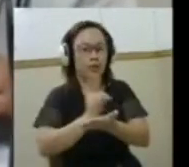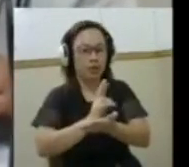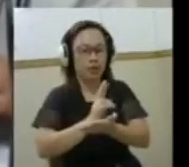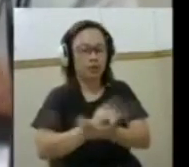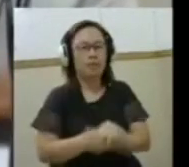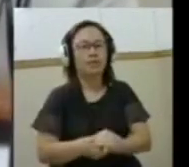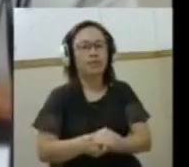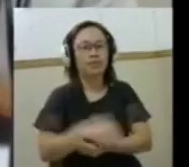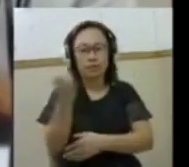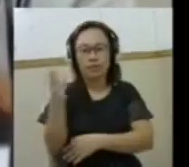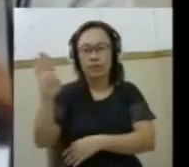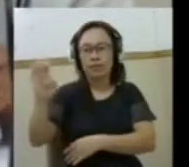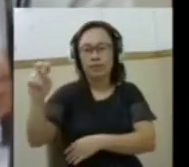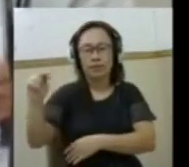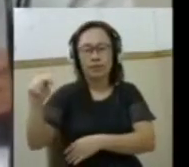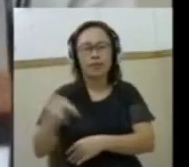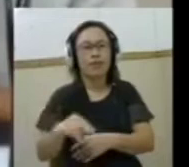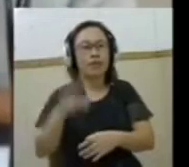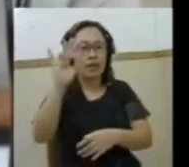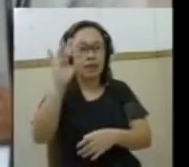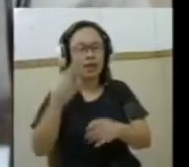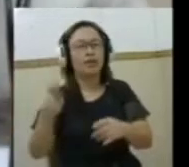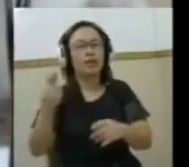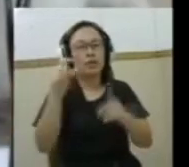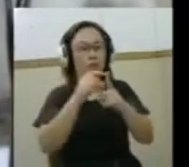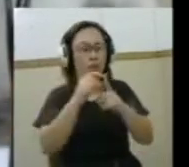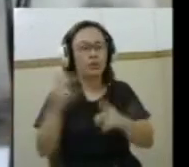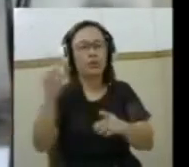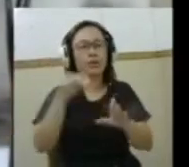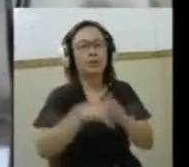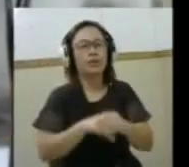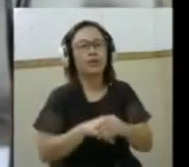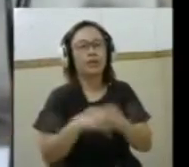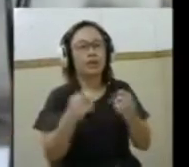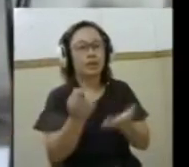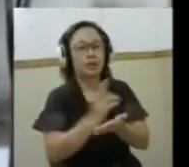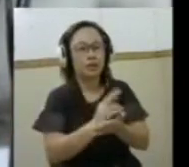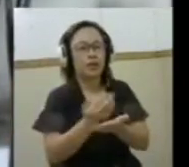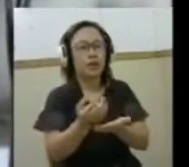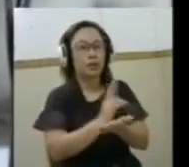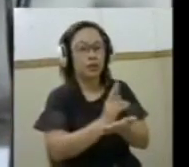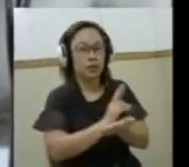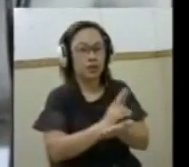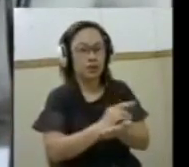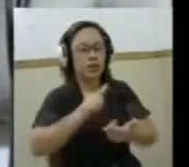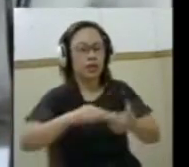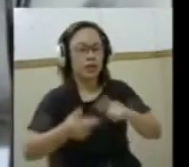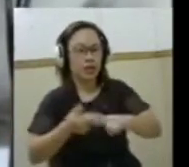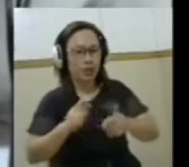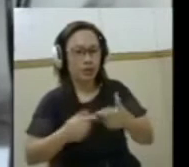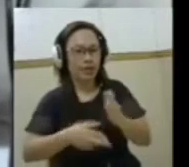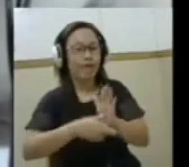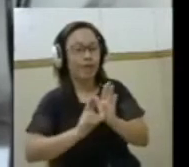Ben. The 8 technical terms used in research are the following: research, literature